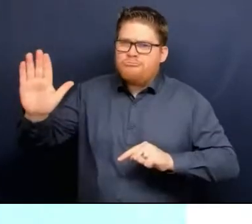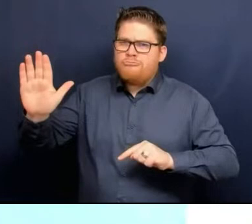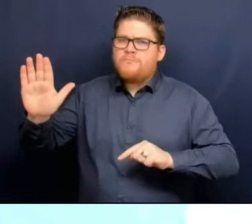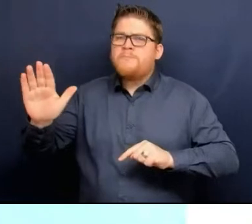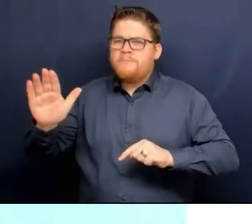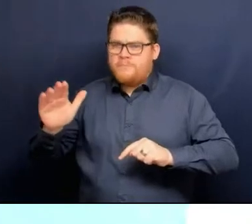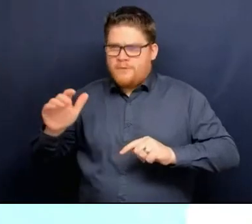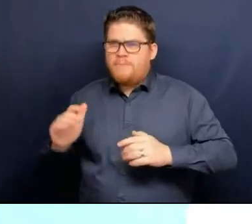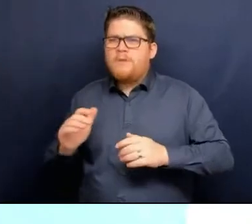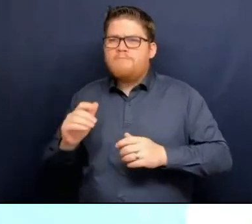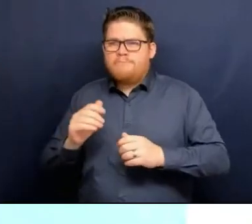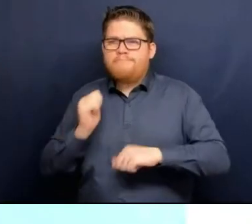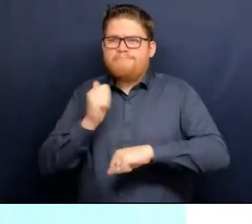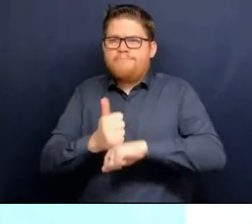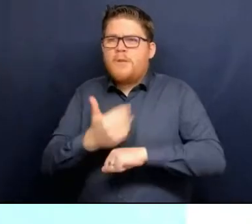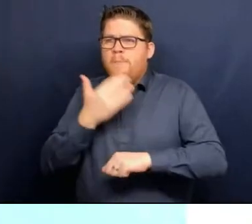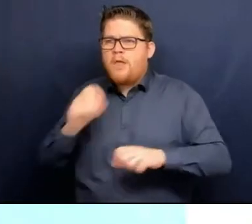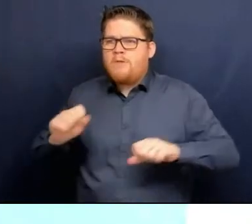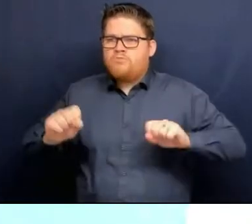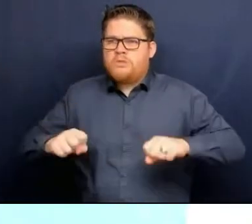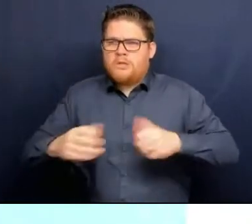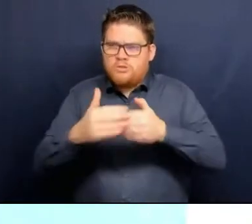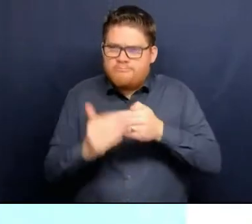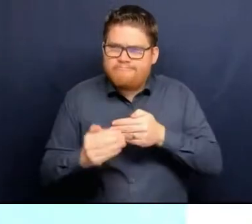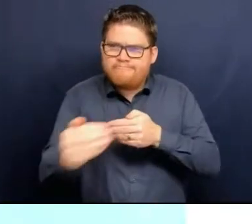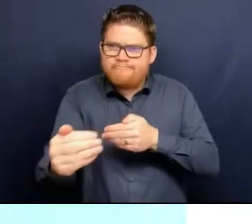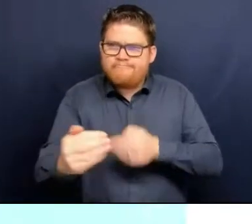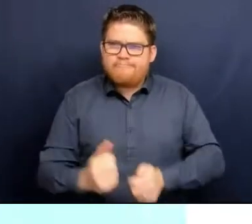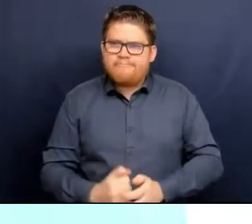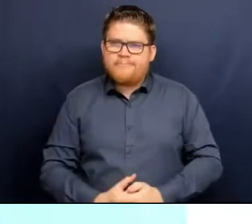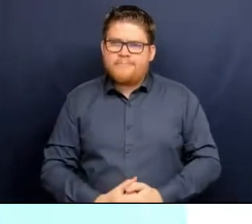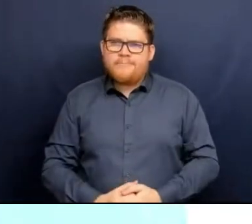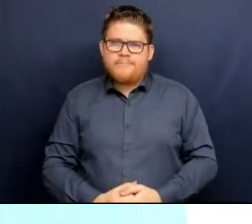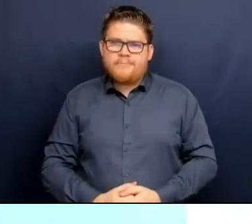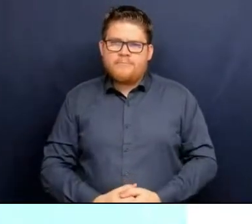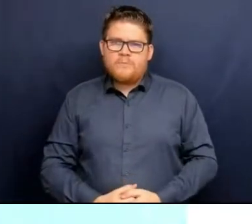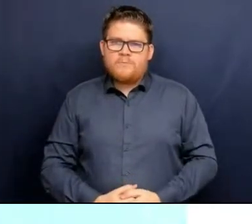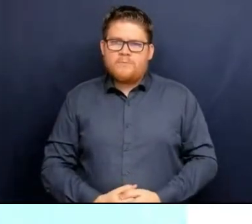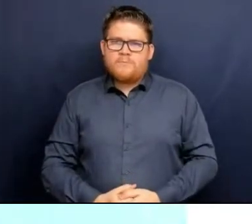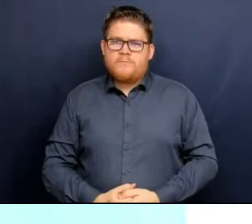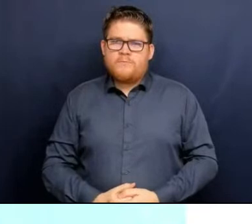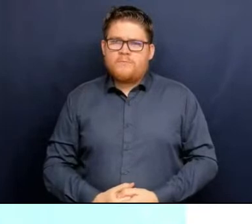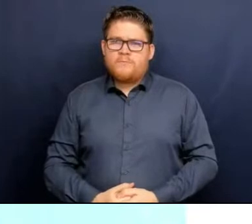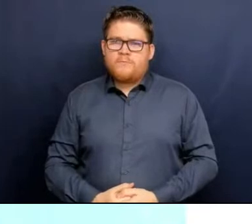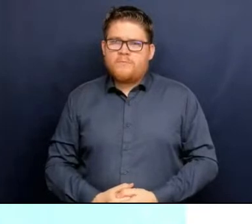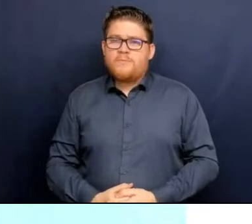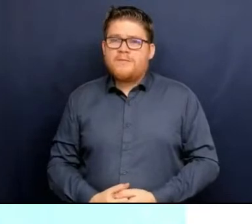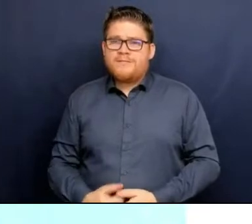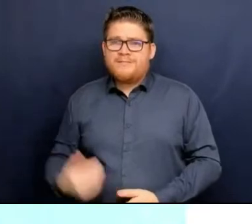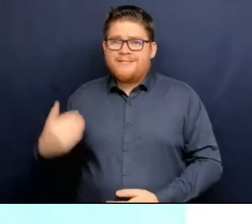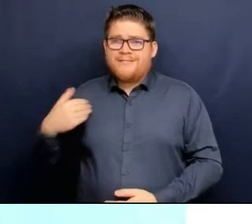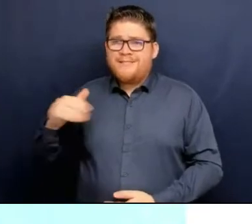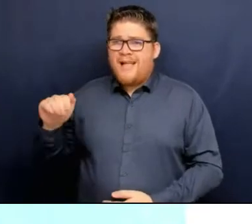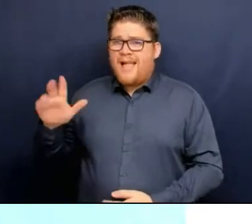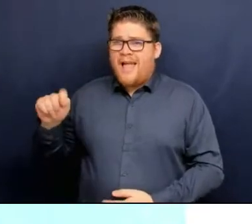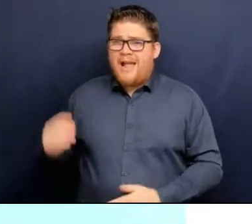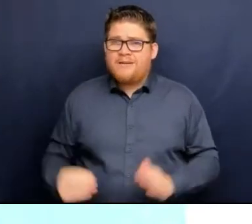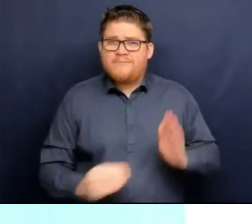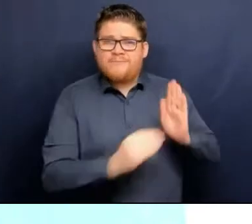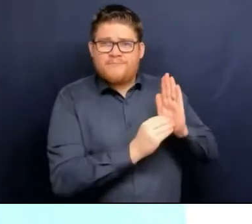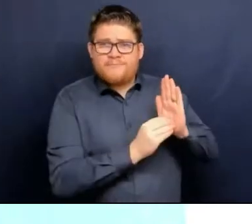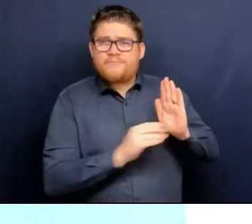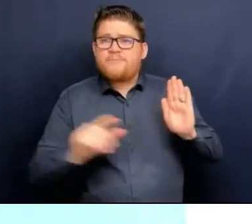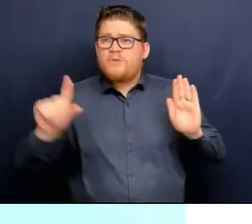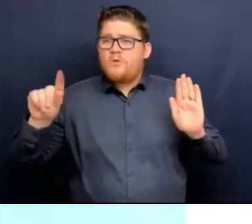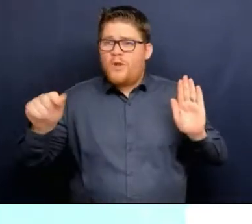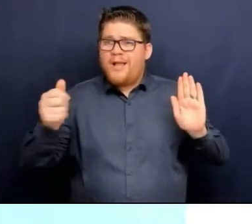Since passing the Declaration Act in 2019, the province, First Nations, Indigenous peoples, organizations have been engaged in this